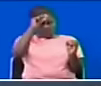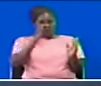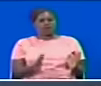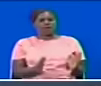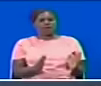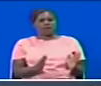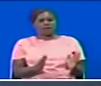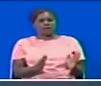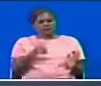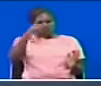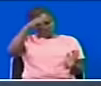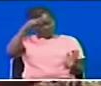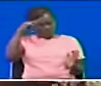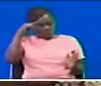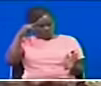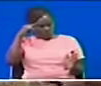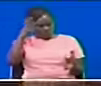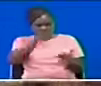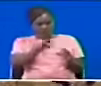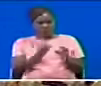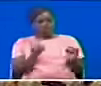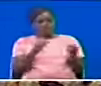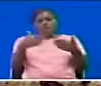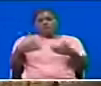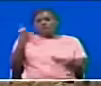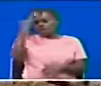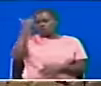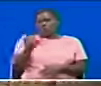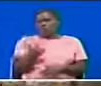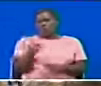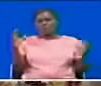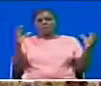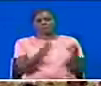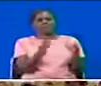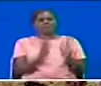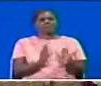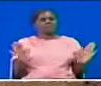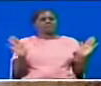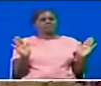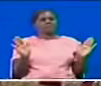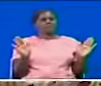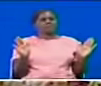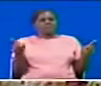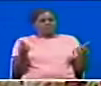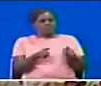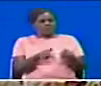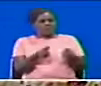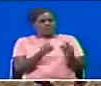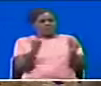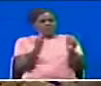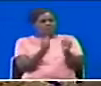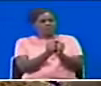Gishu because of lack of votes. She lost just because of the party. Same with